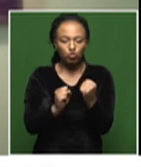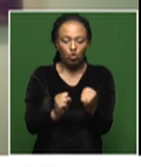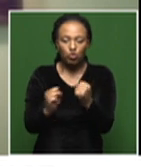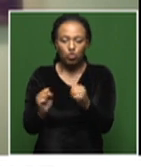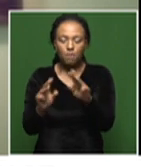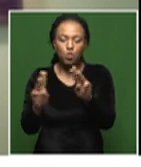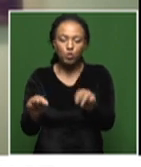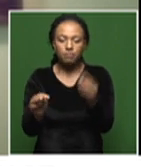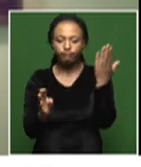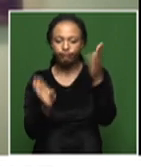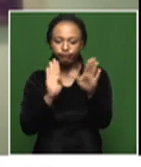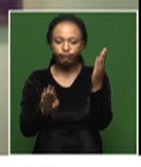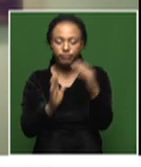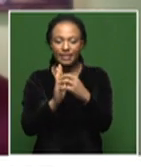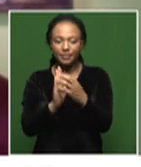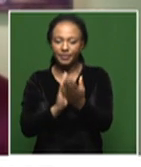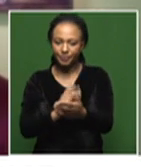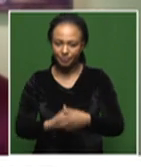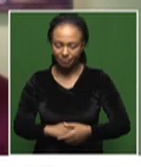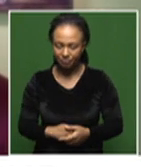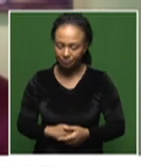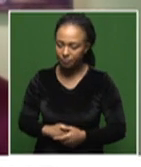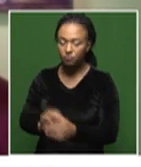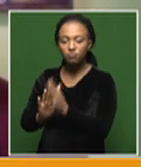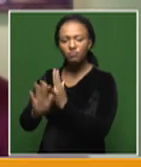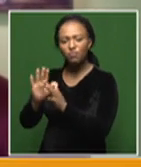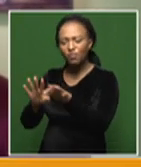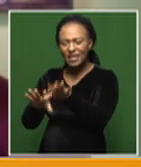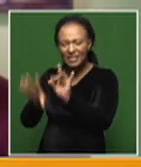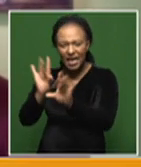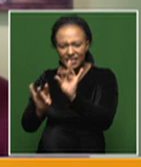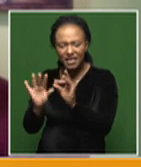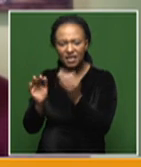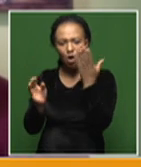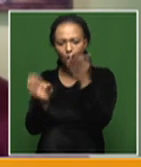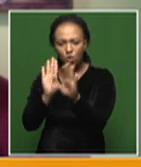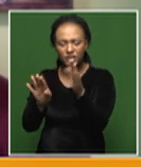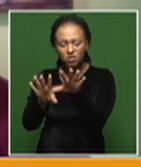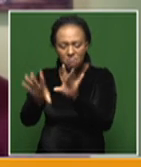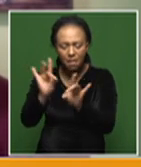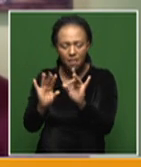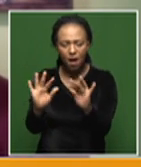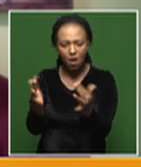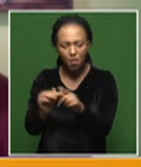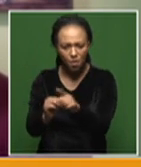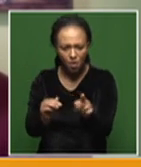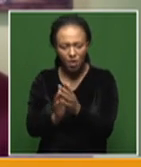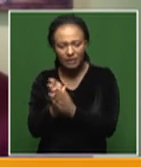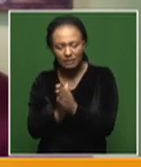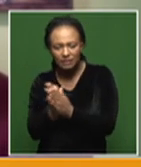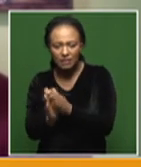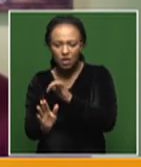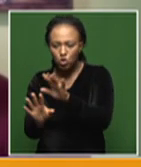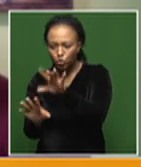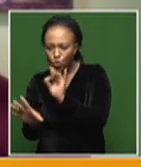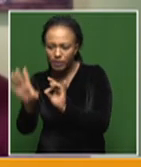museum-grade examples. All right, let's talk about the selection process for this auction. What's the inspiration behind choosing